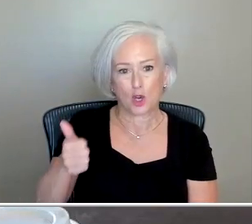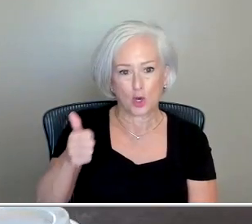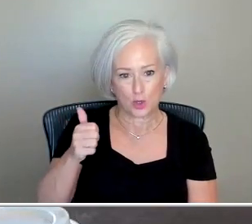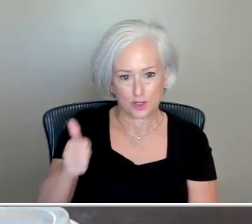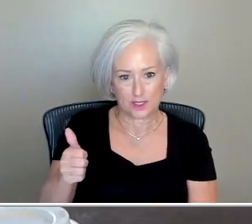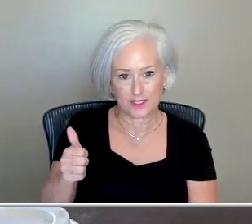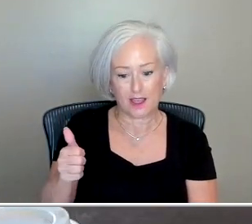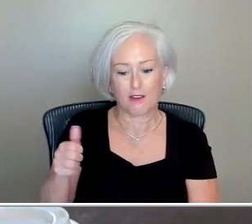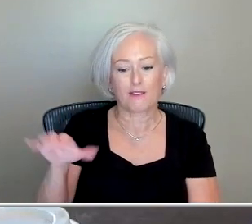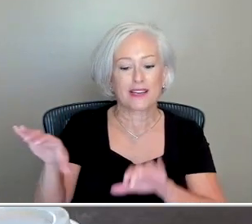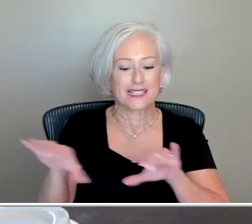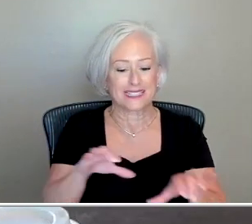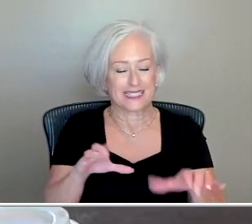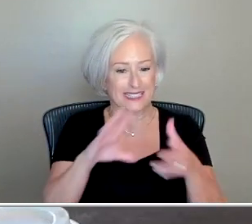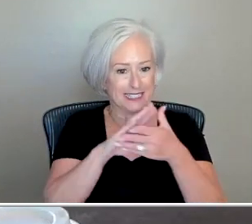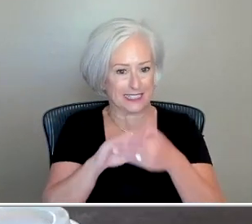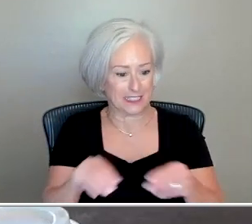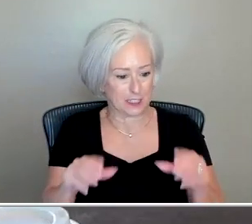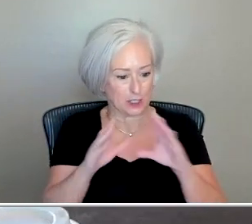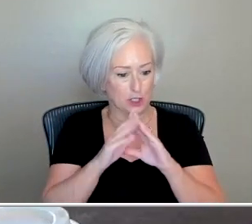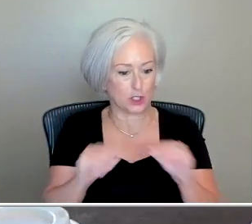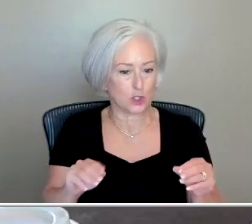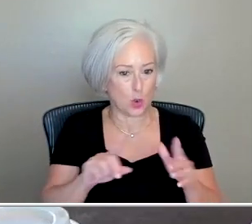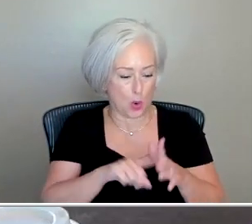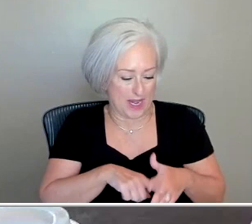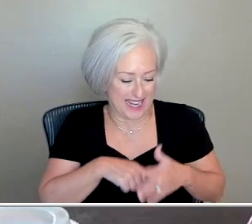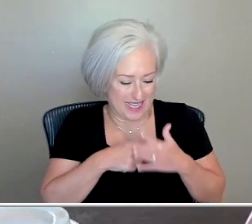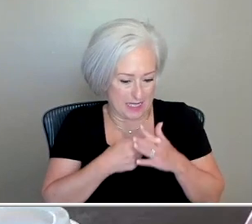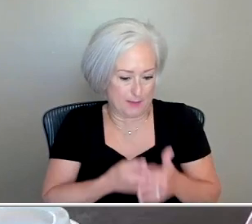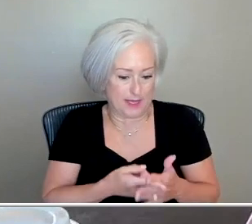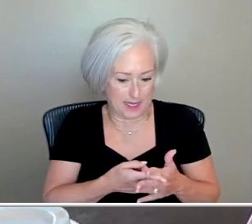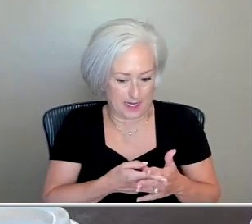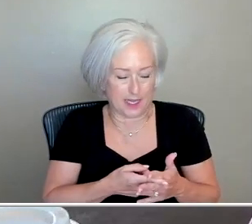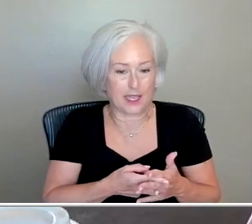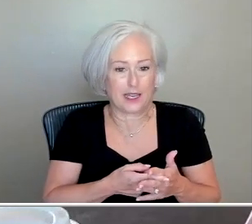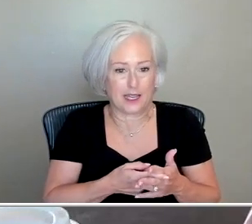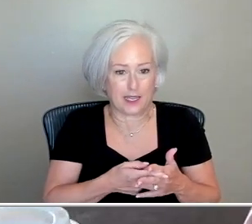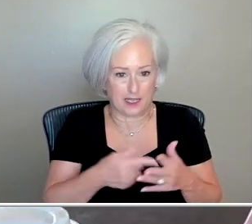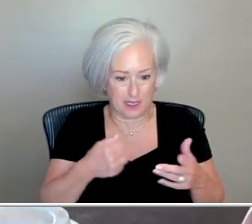beginning when I was in for my first series of chemotherapy treatments.